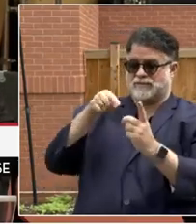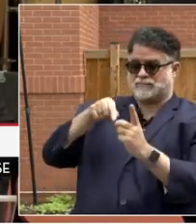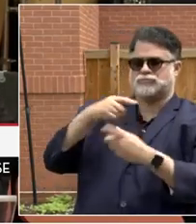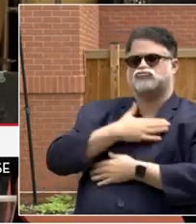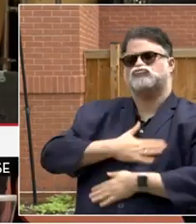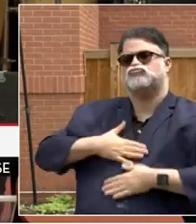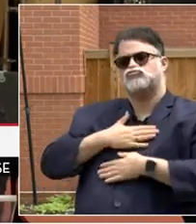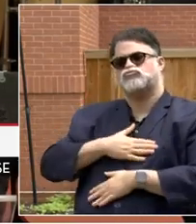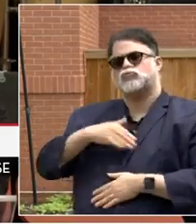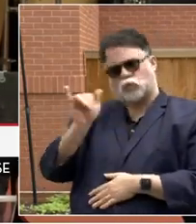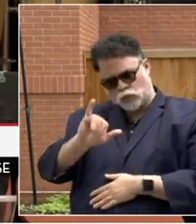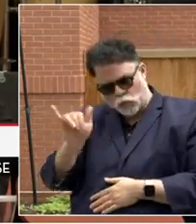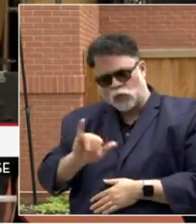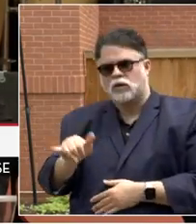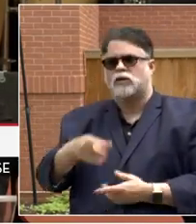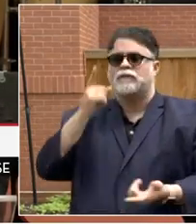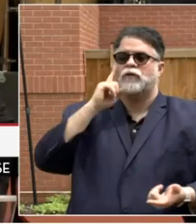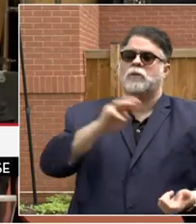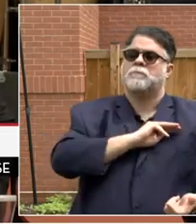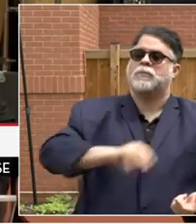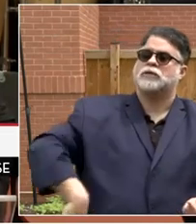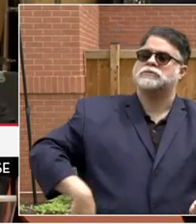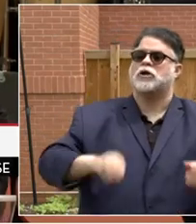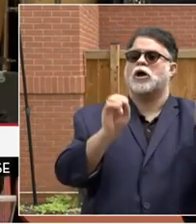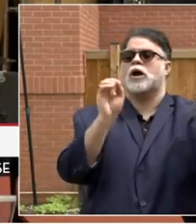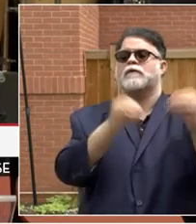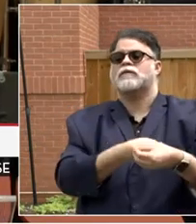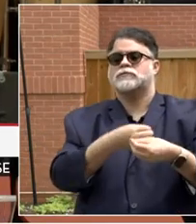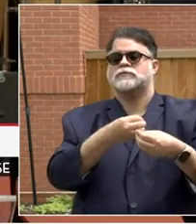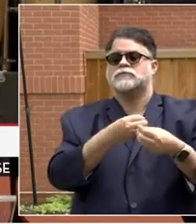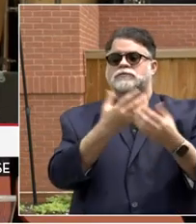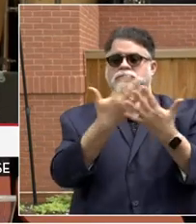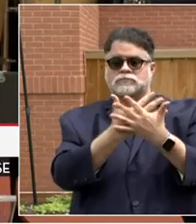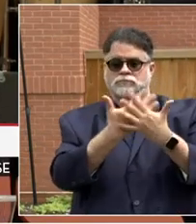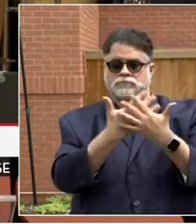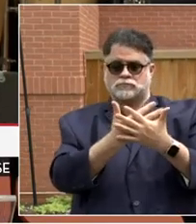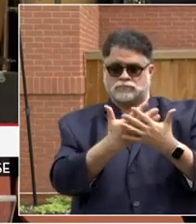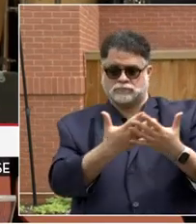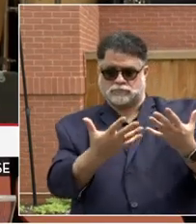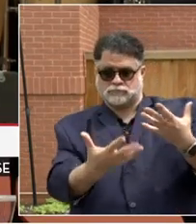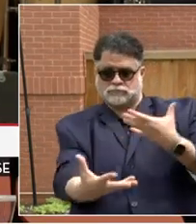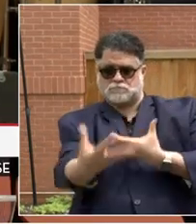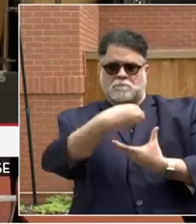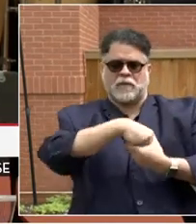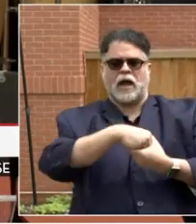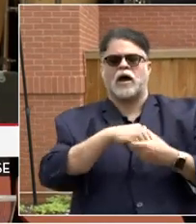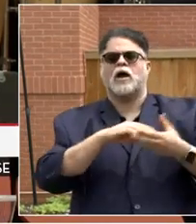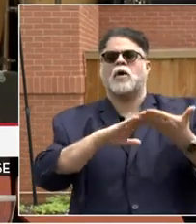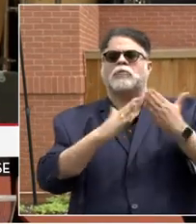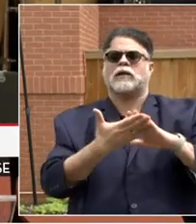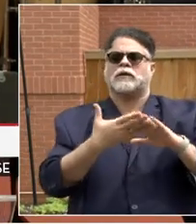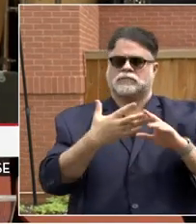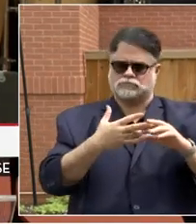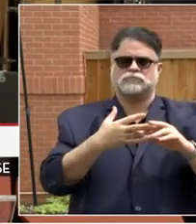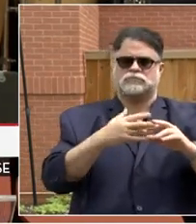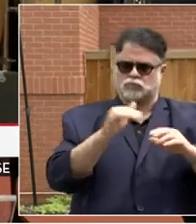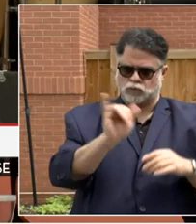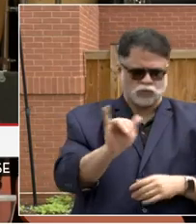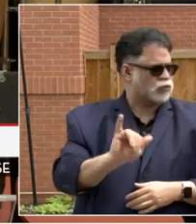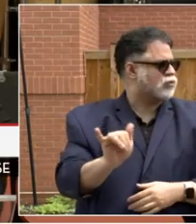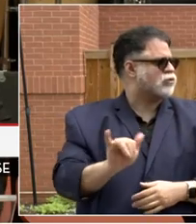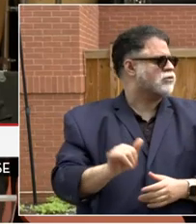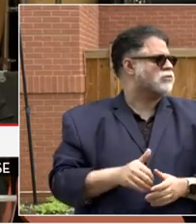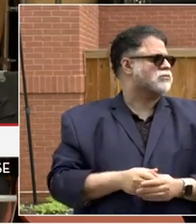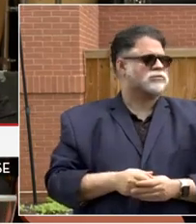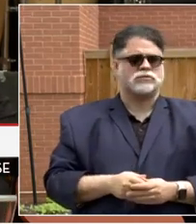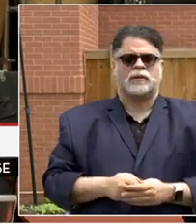of Returning Citizens, and the Corrections Information Council. And we have all joined to develop, support, and lead this citywide message